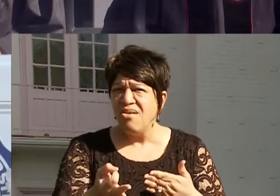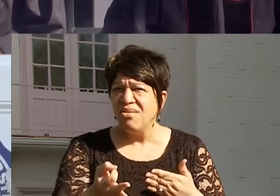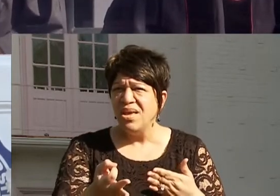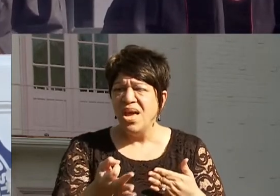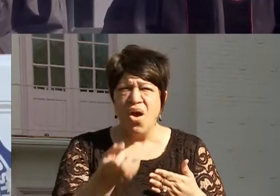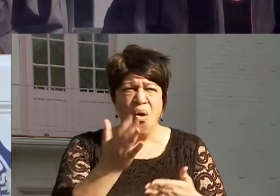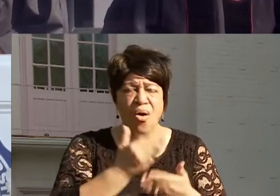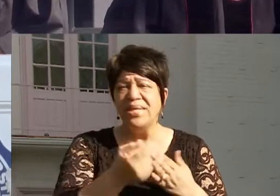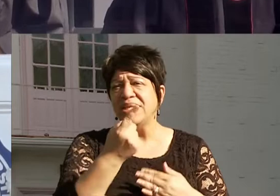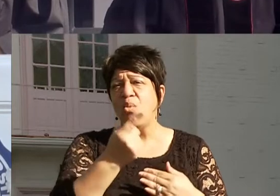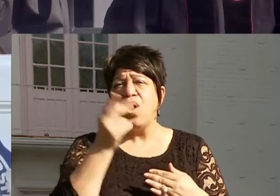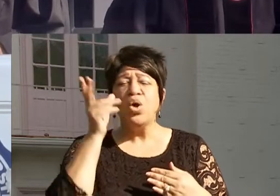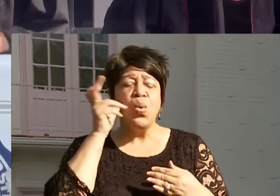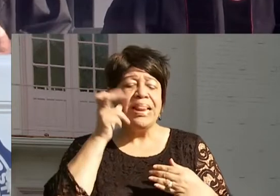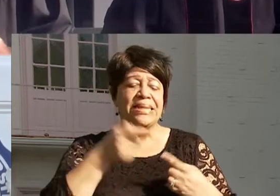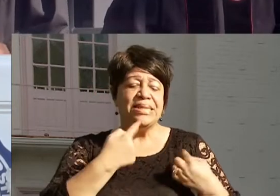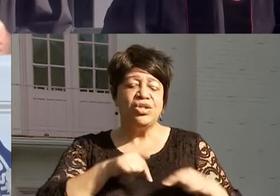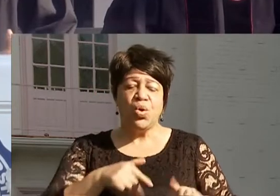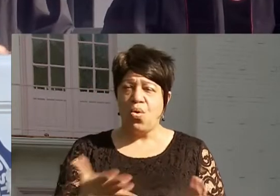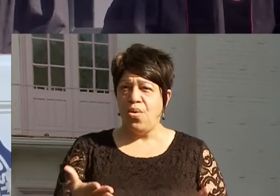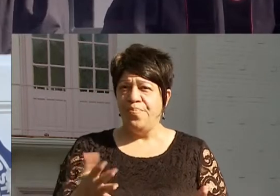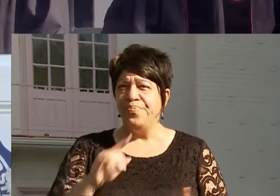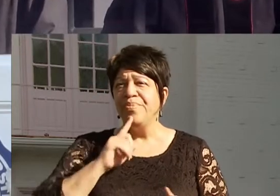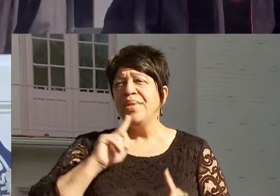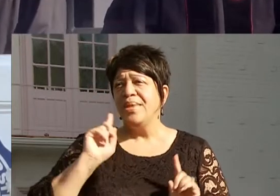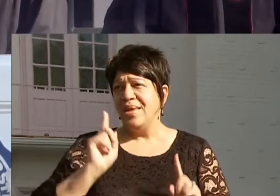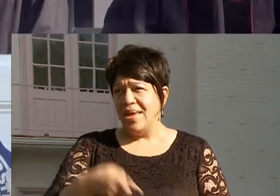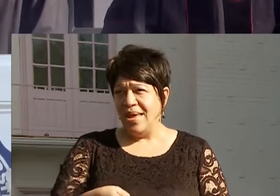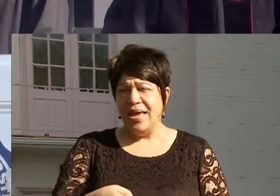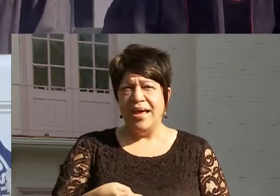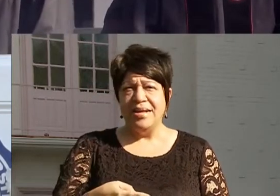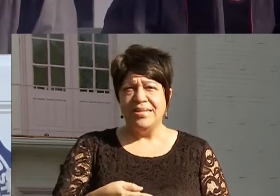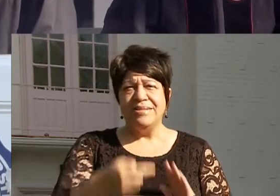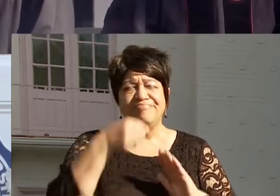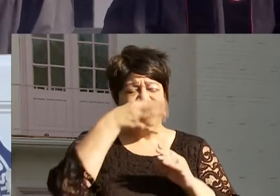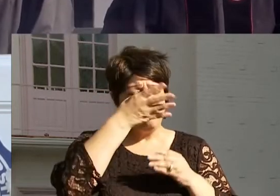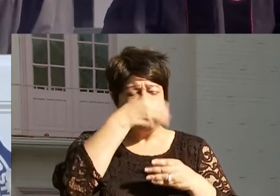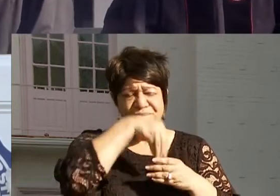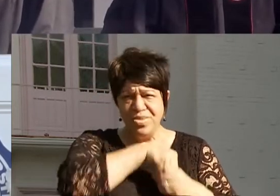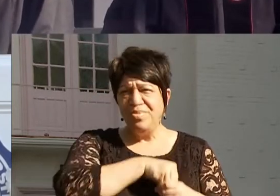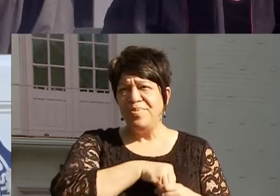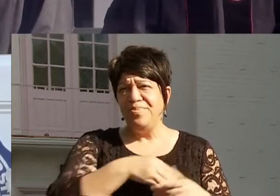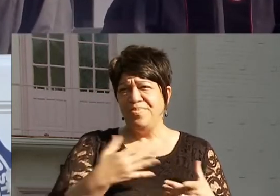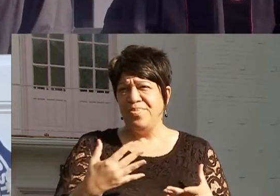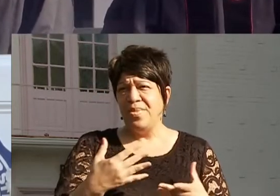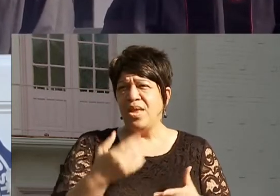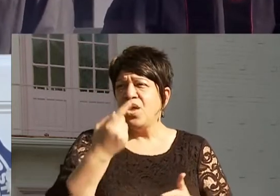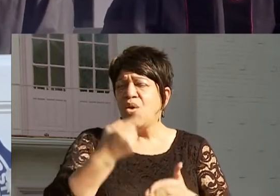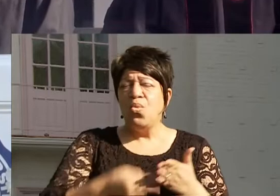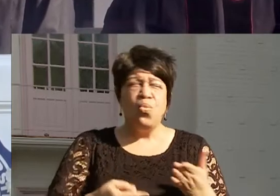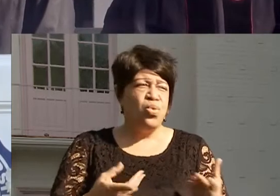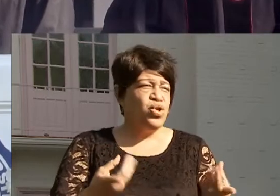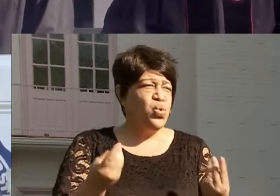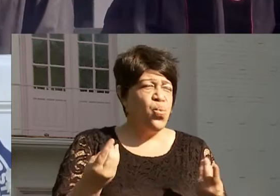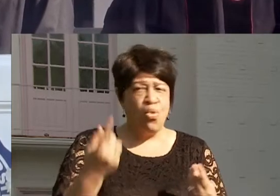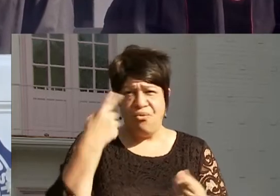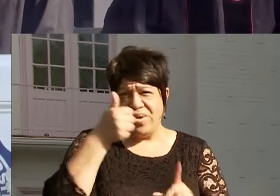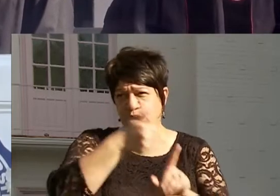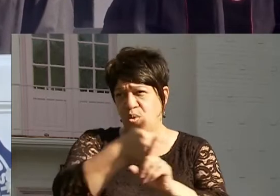heart? The answers like life are rooted in desire. What do you want for